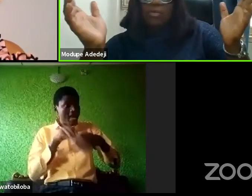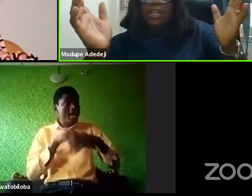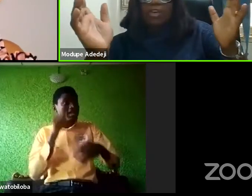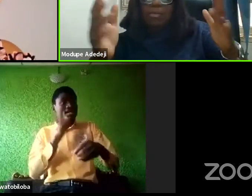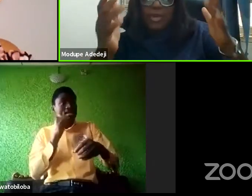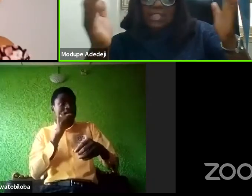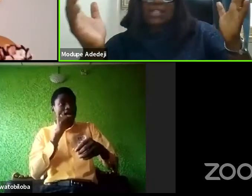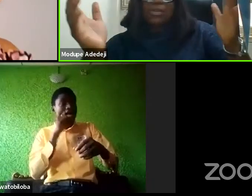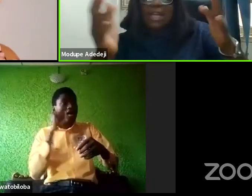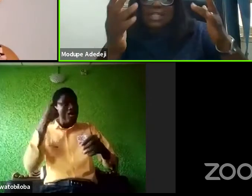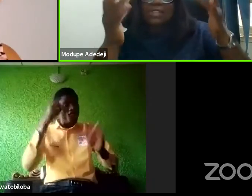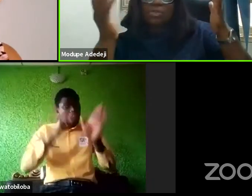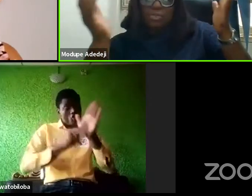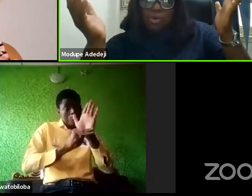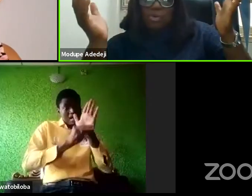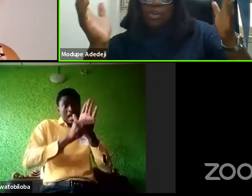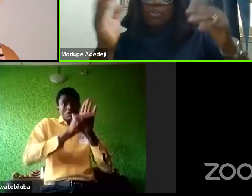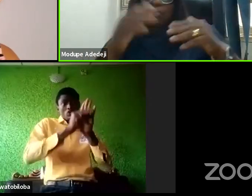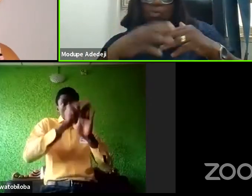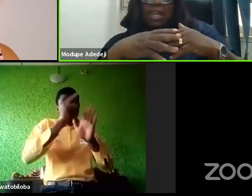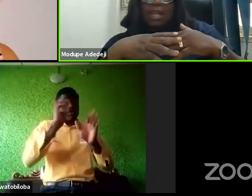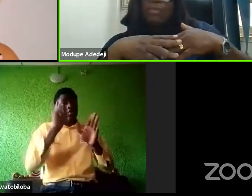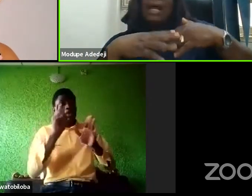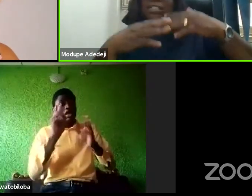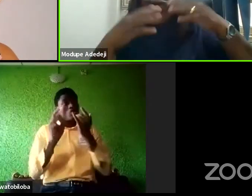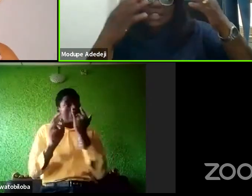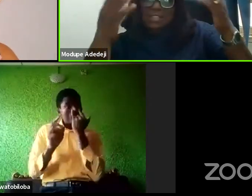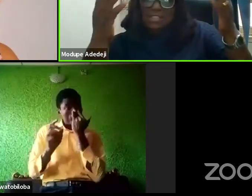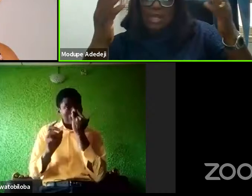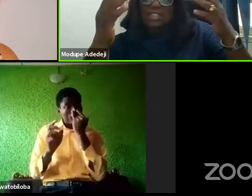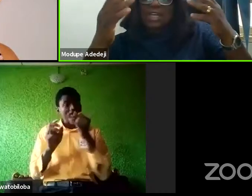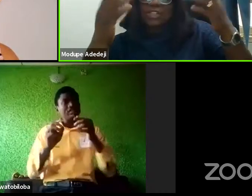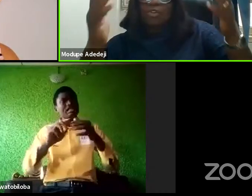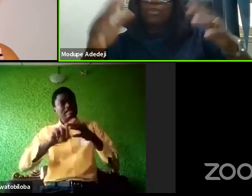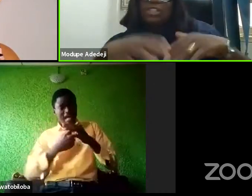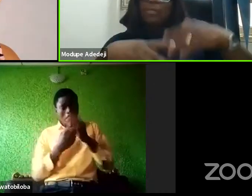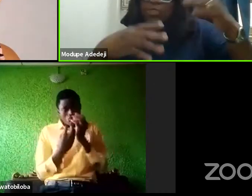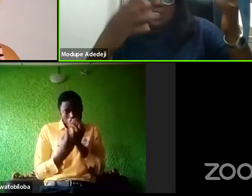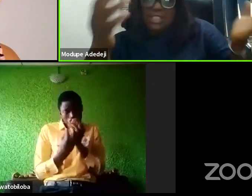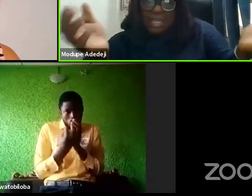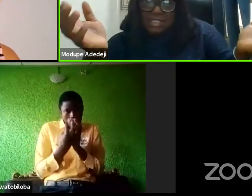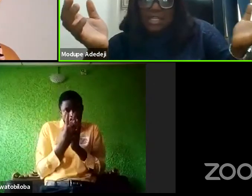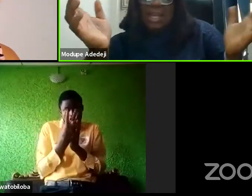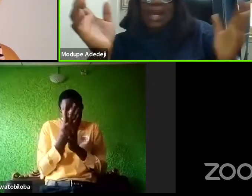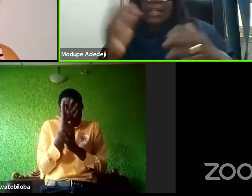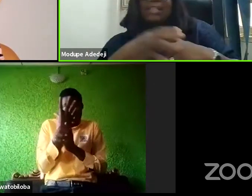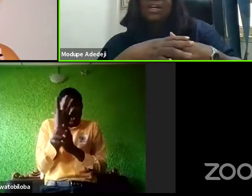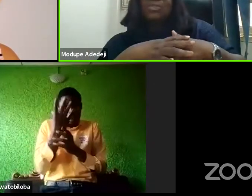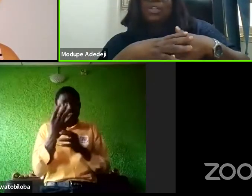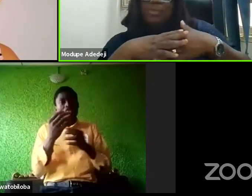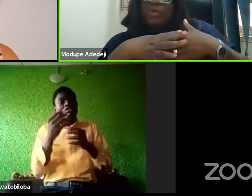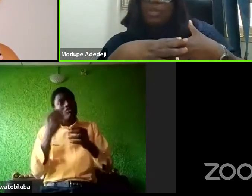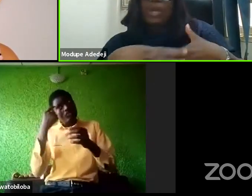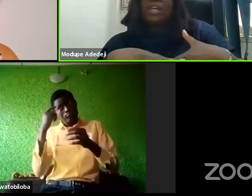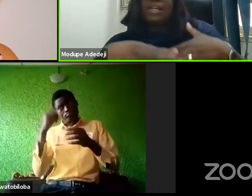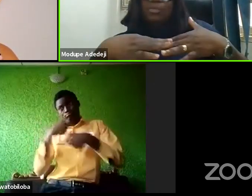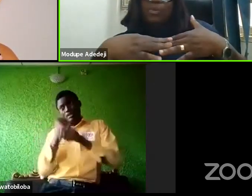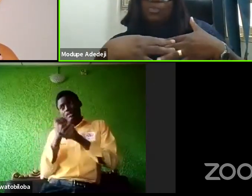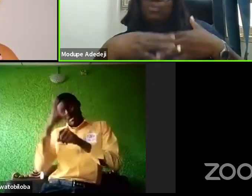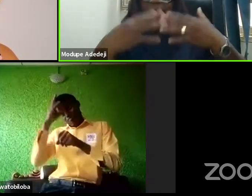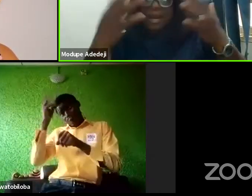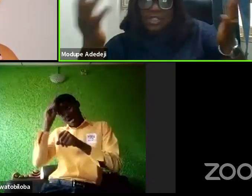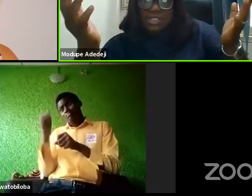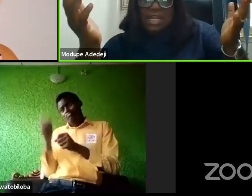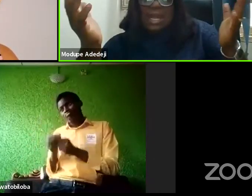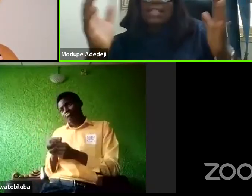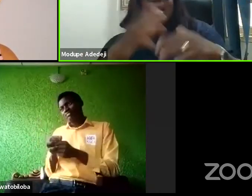maturation where your breast, all that has to grow to enable the attraction for the opposite sex. And there's also the period where you are